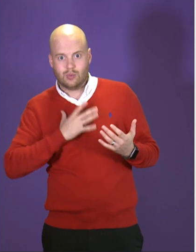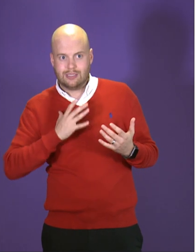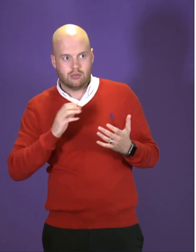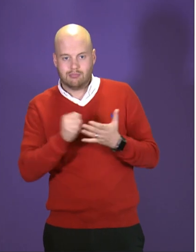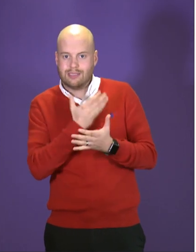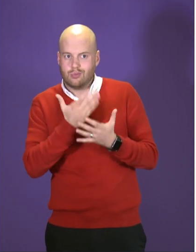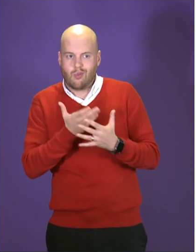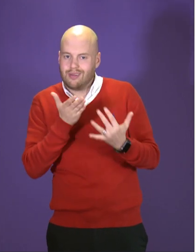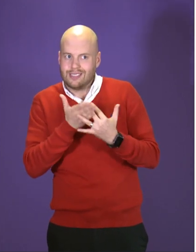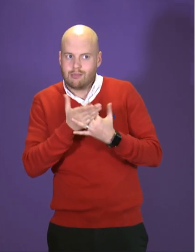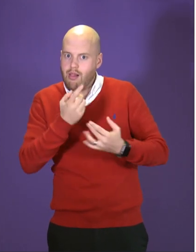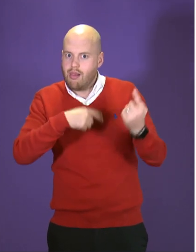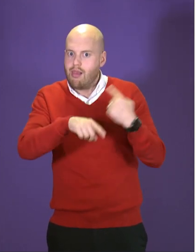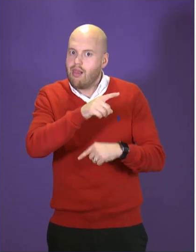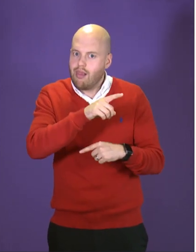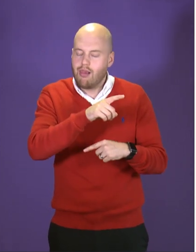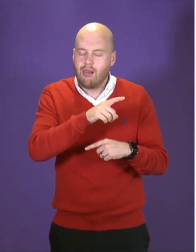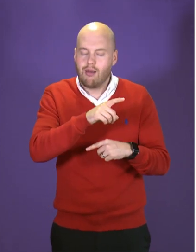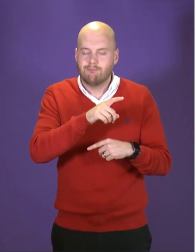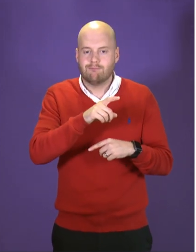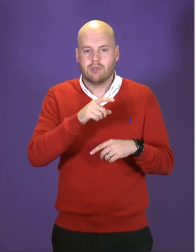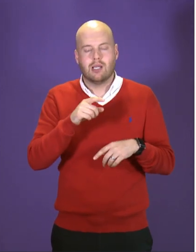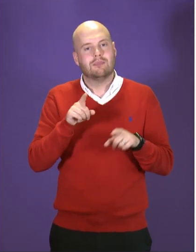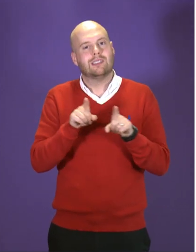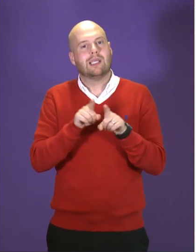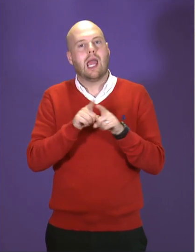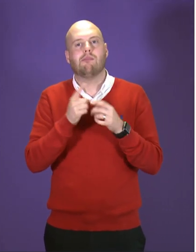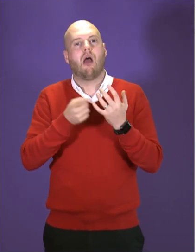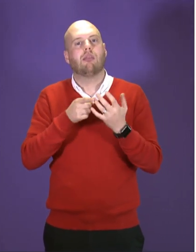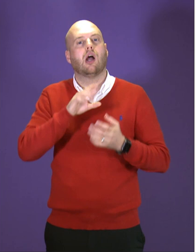we, as in all other countries, the process is